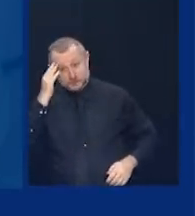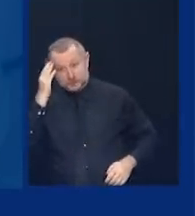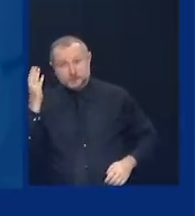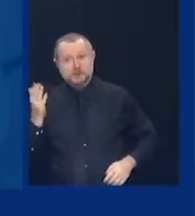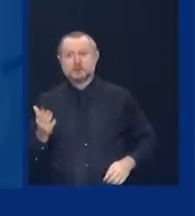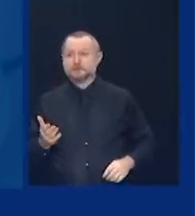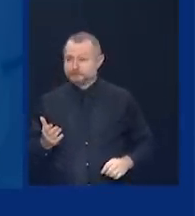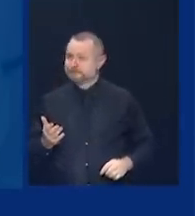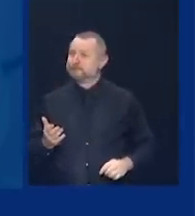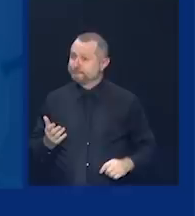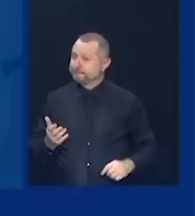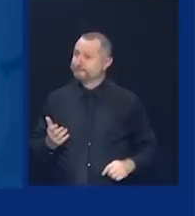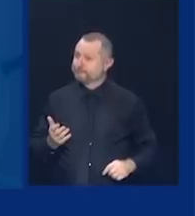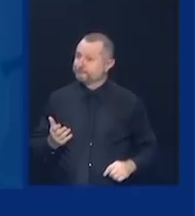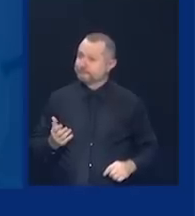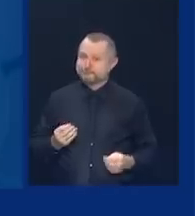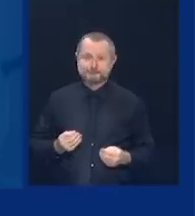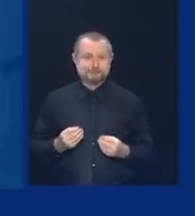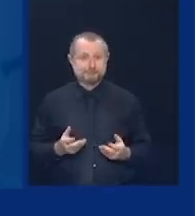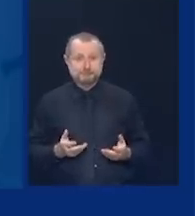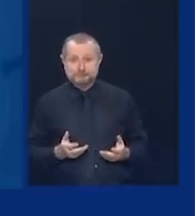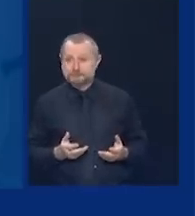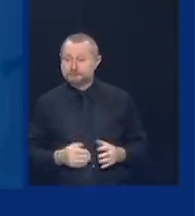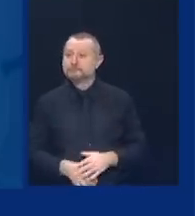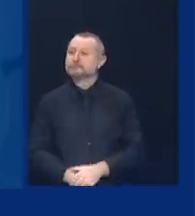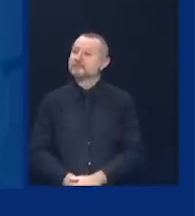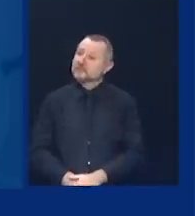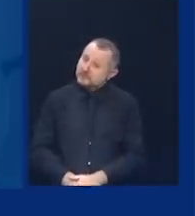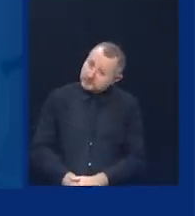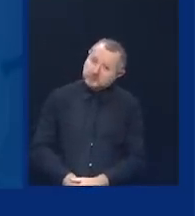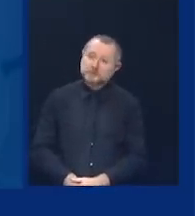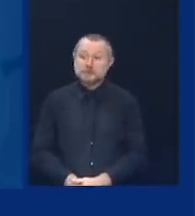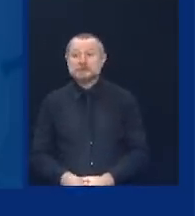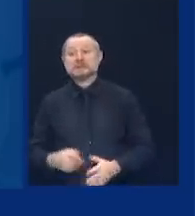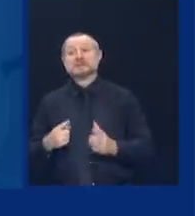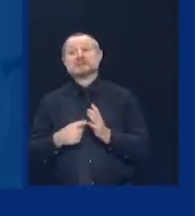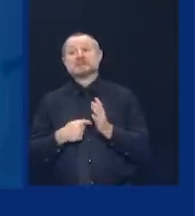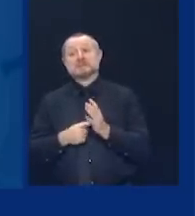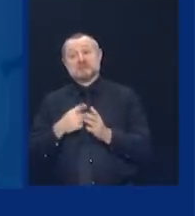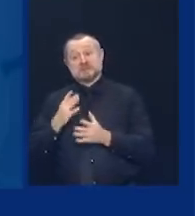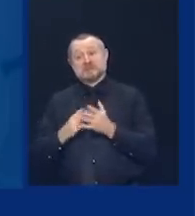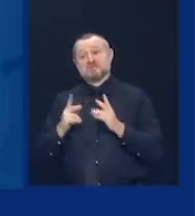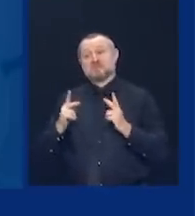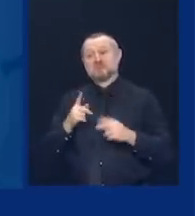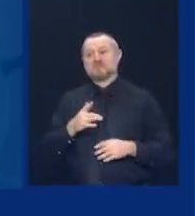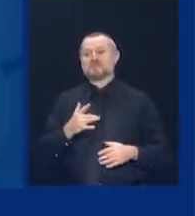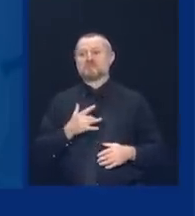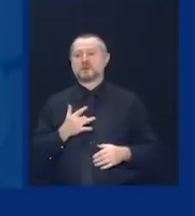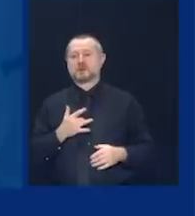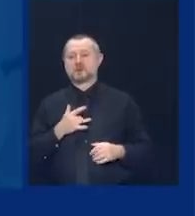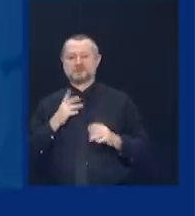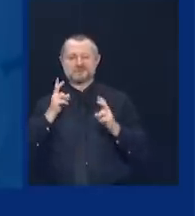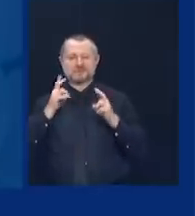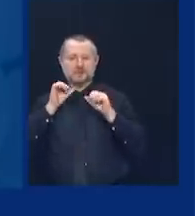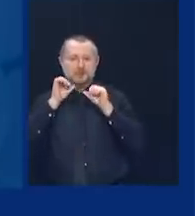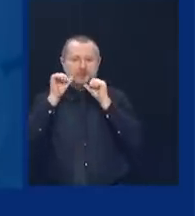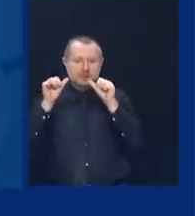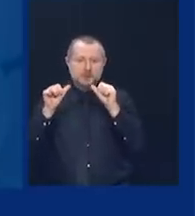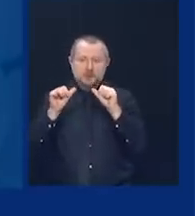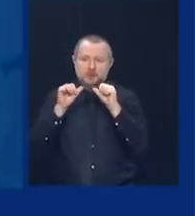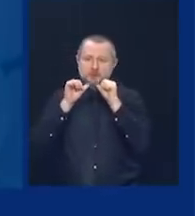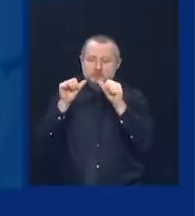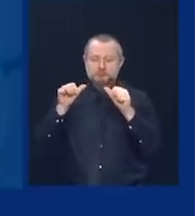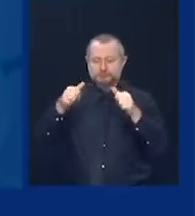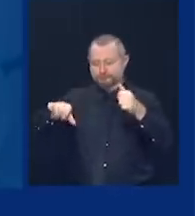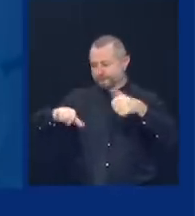There can be a sense of denial that we're immune